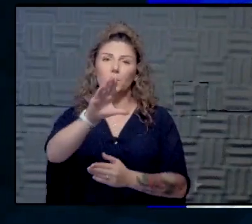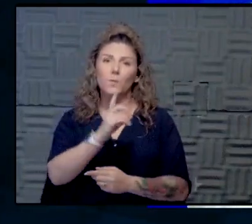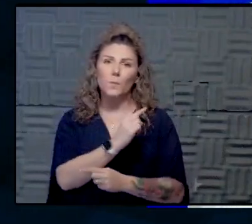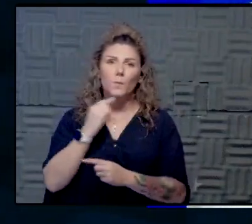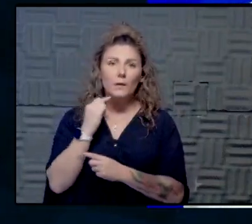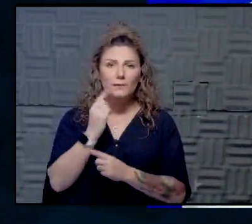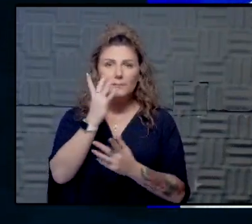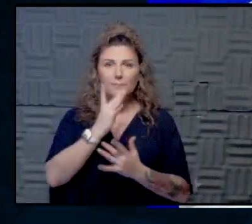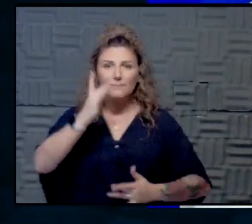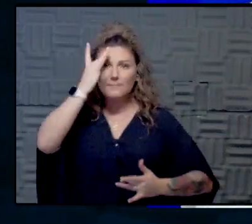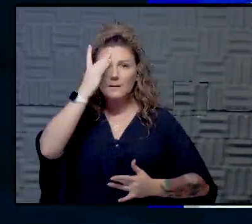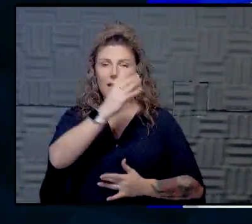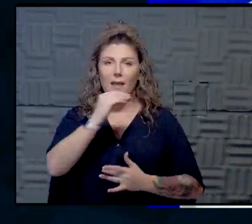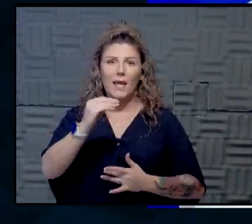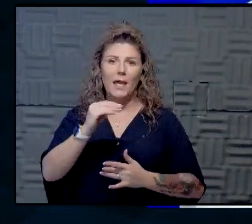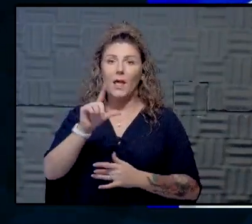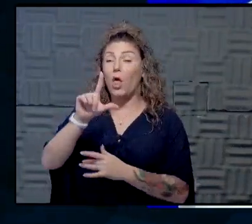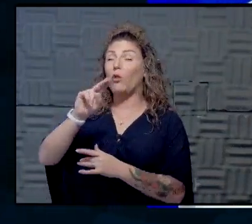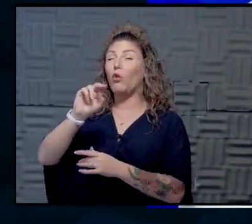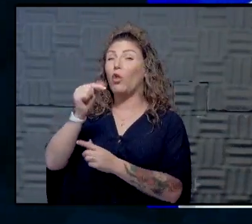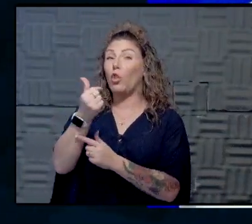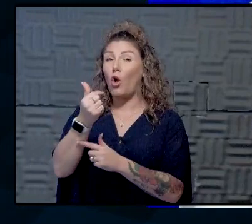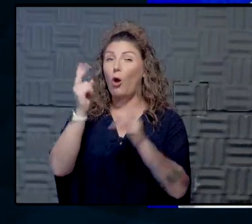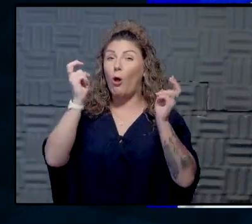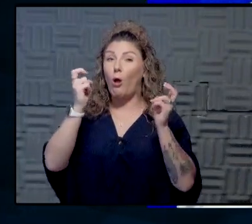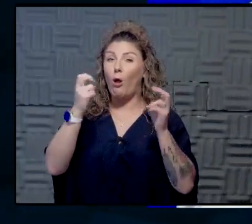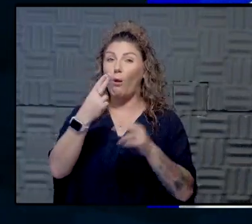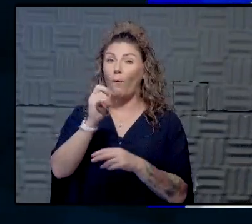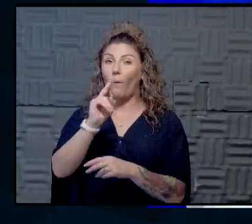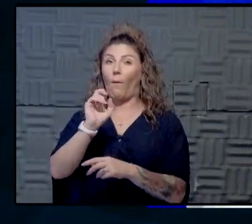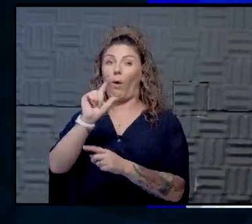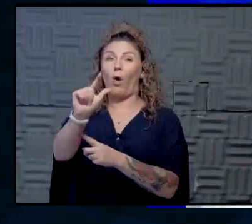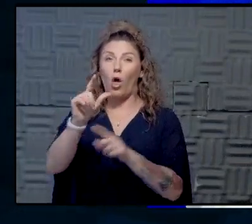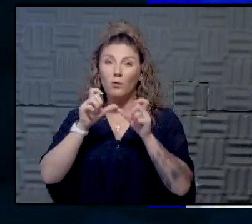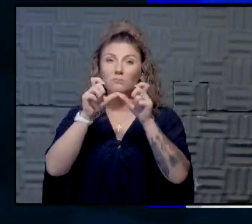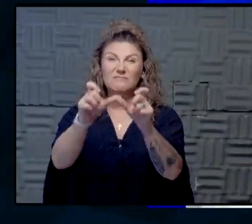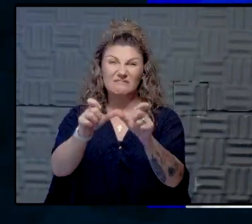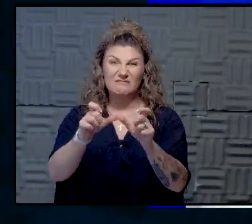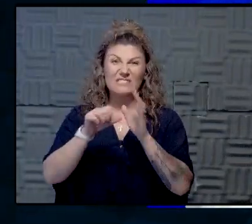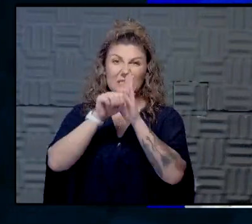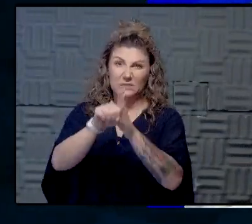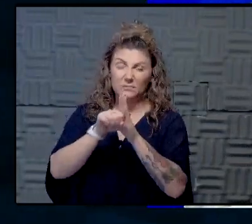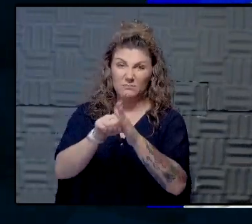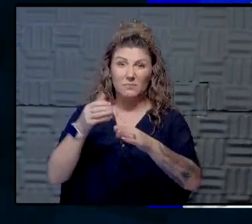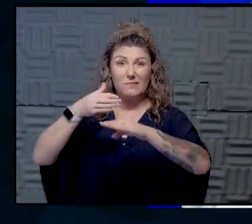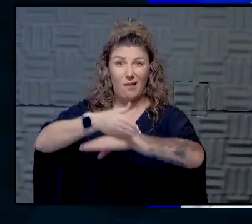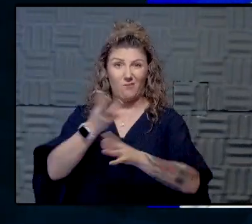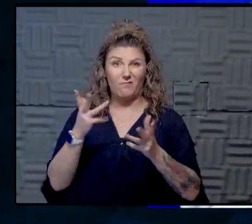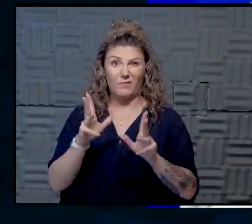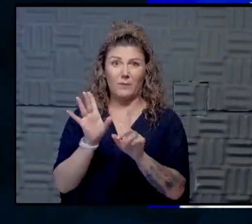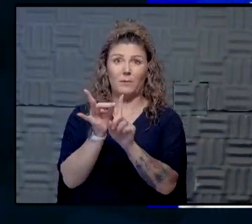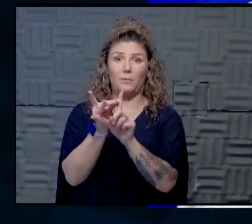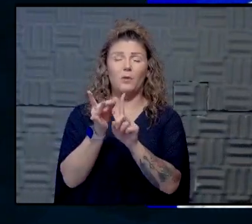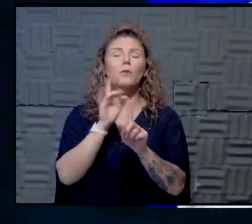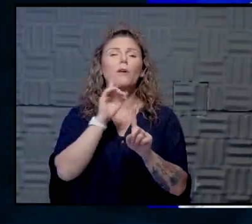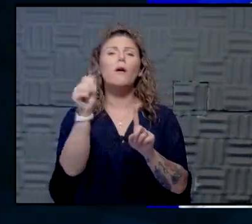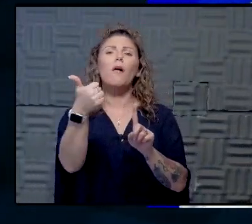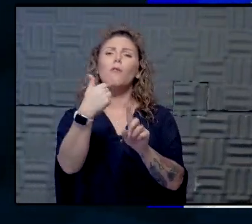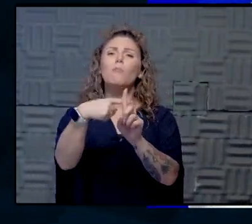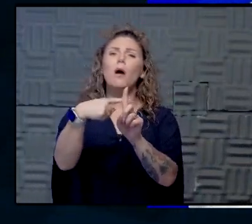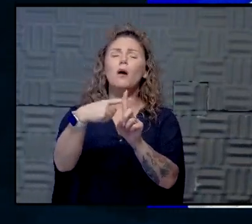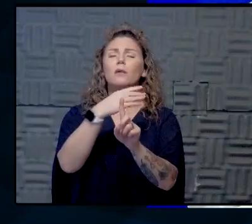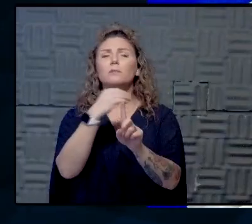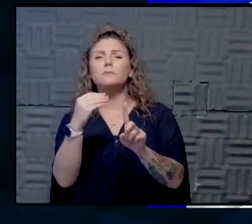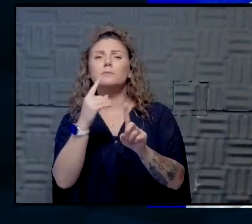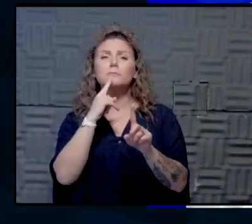risk of disease and also long-haul problems afterward. What are some other benefits or perks from this vaccine to the individuals